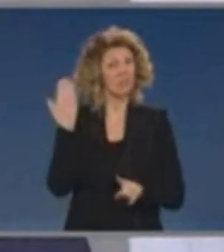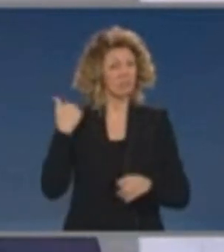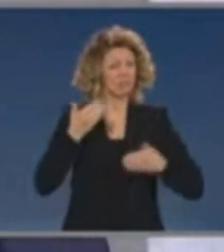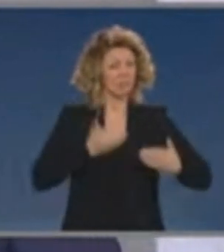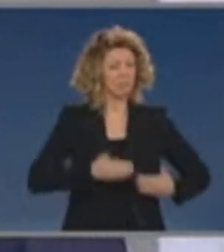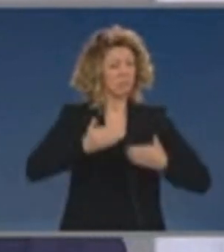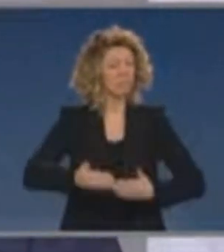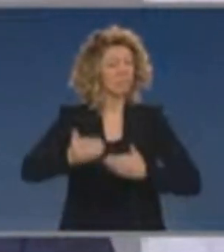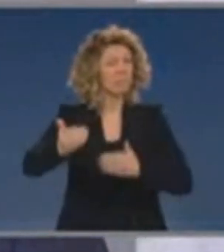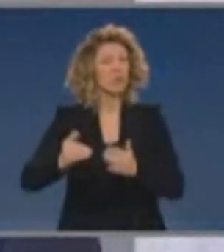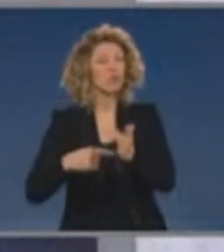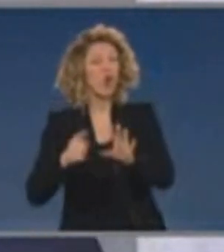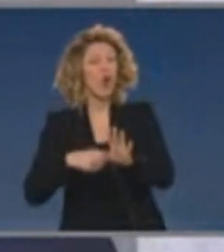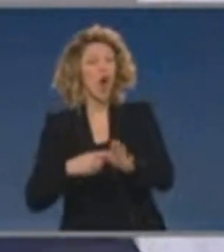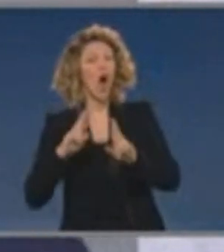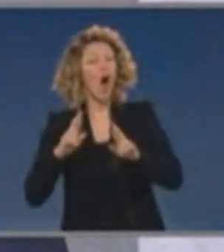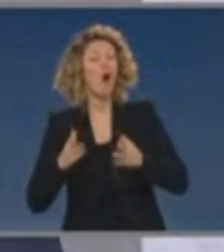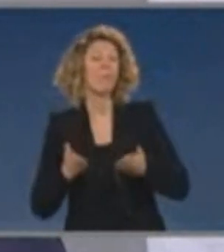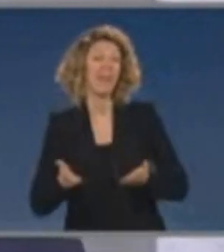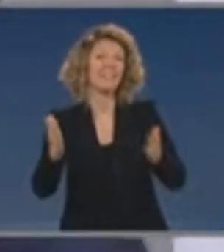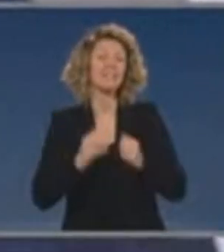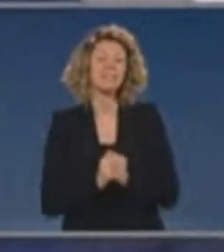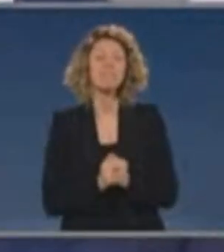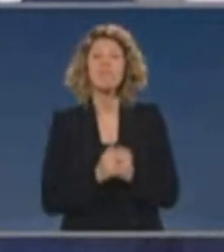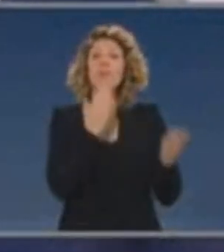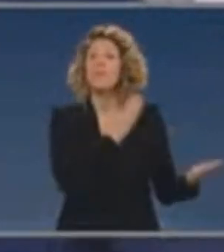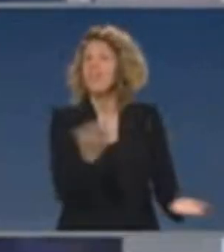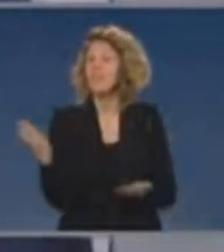process to occur in July, and I would hope that that would be met. Okay, thanks very much, everyone.